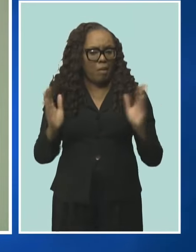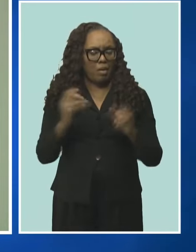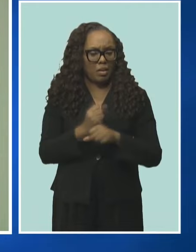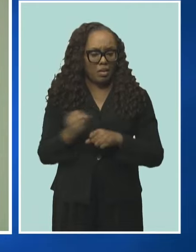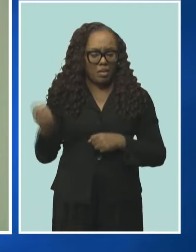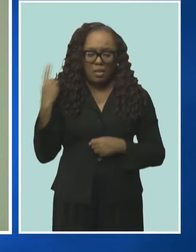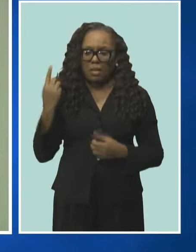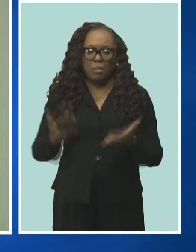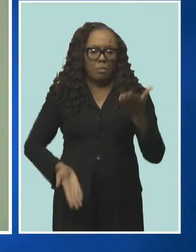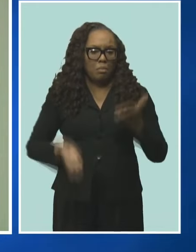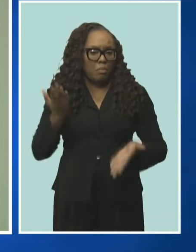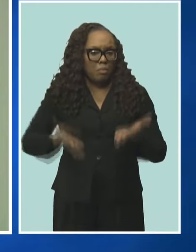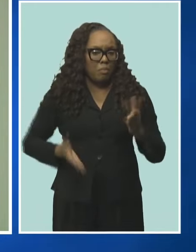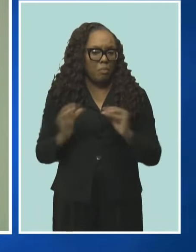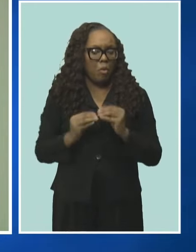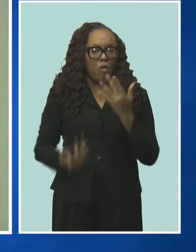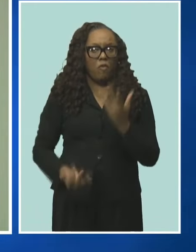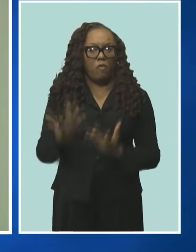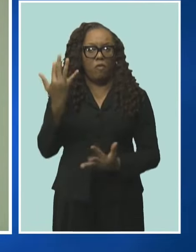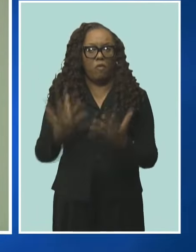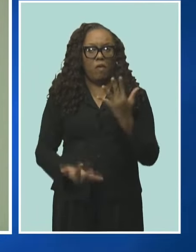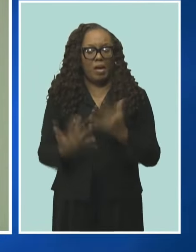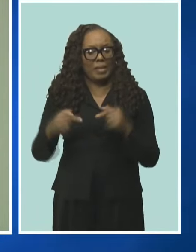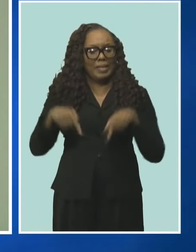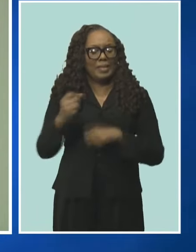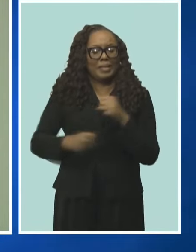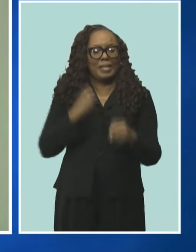even more fires than we had last year